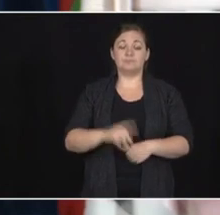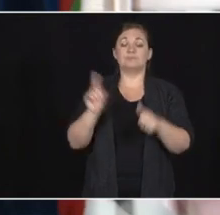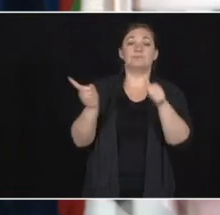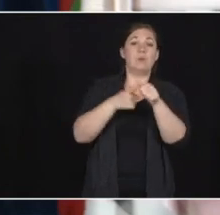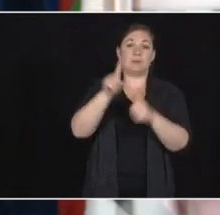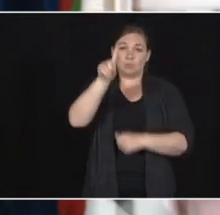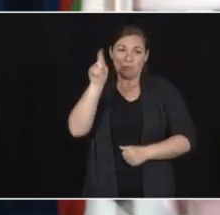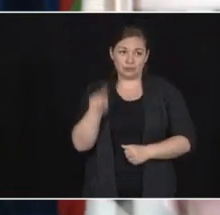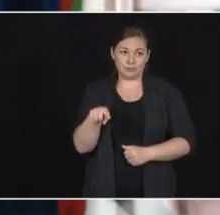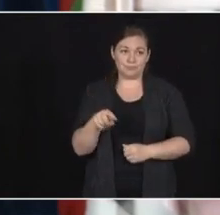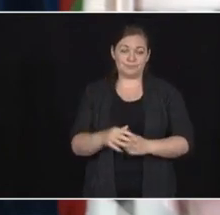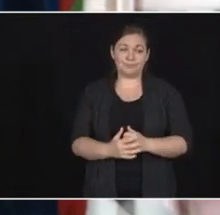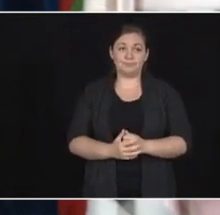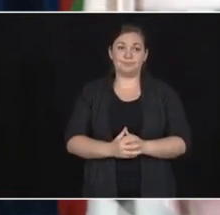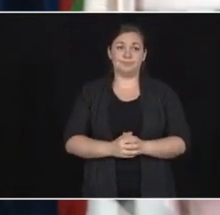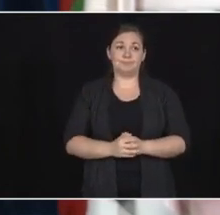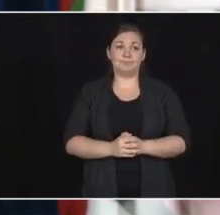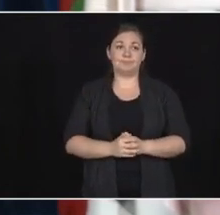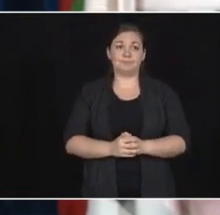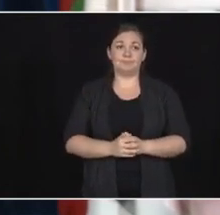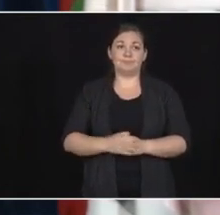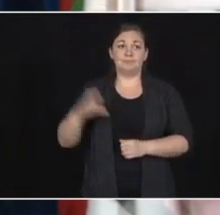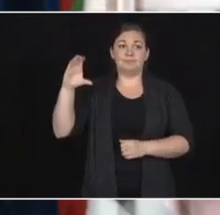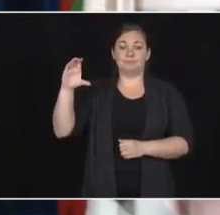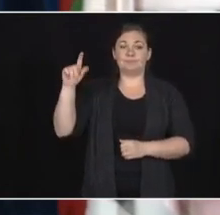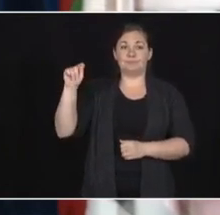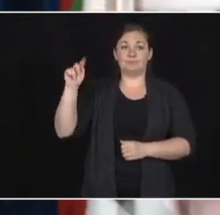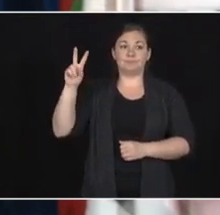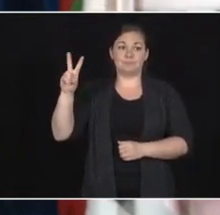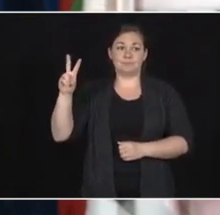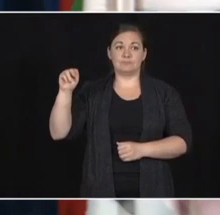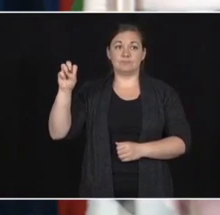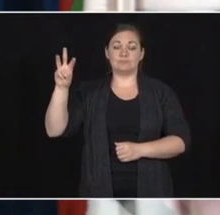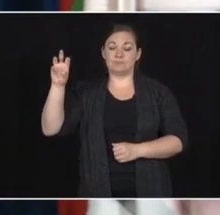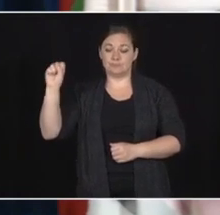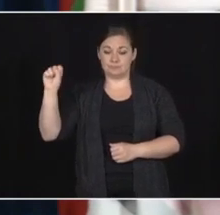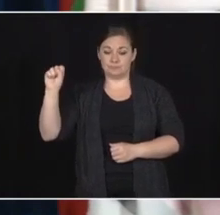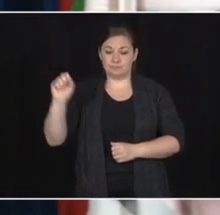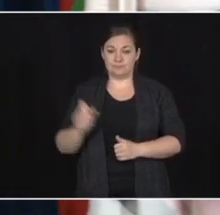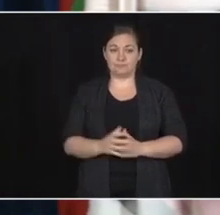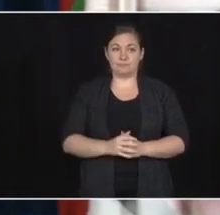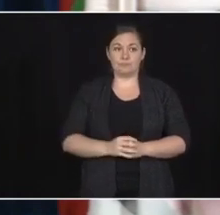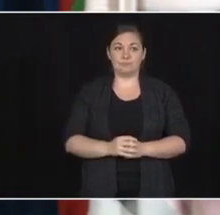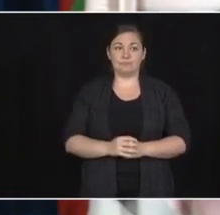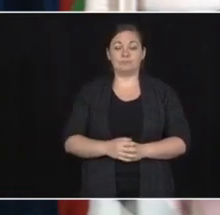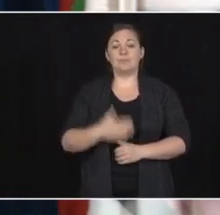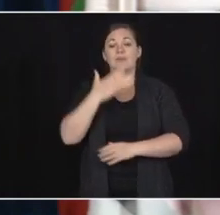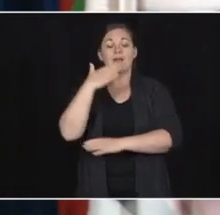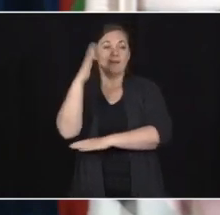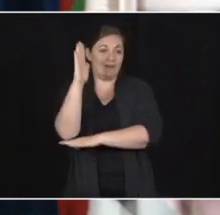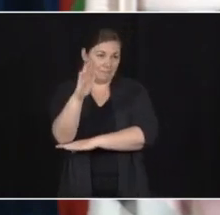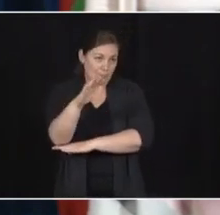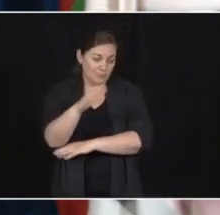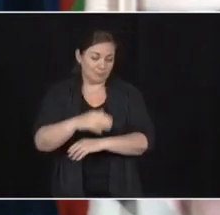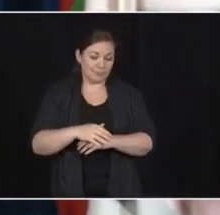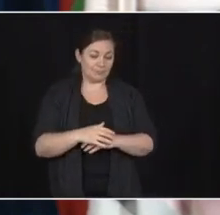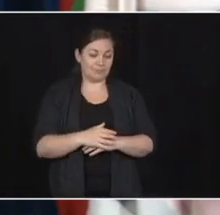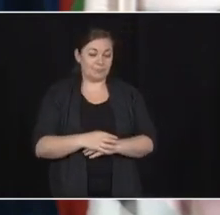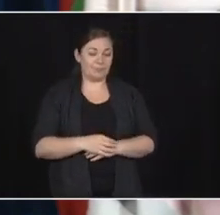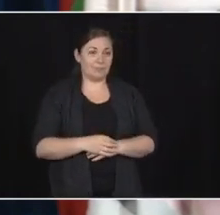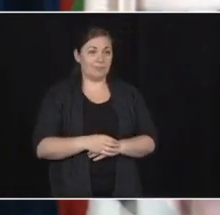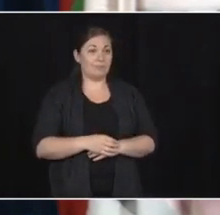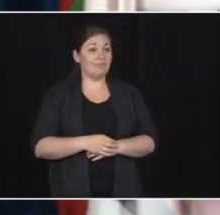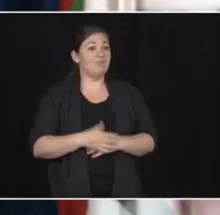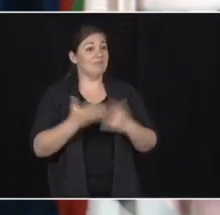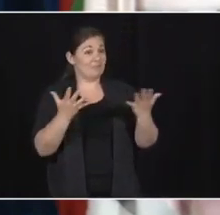question comes from Colin DeMello from CTV News. Please go ahead. Hi, good afternoon, Premier. So talking about the independent